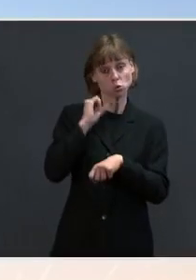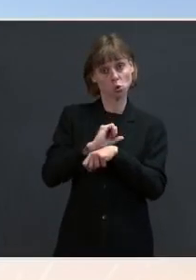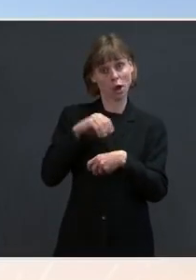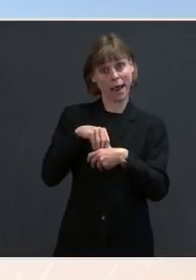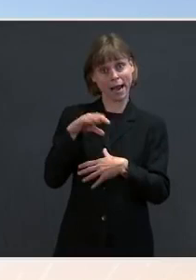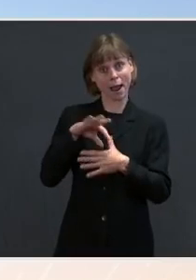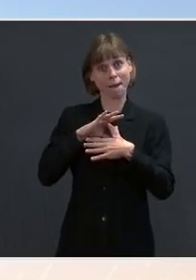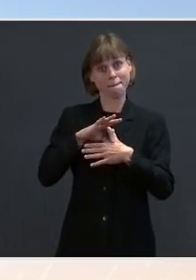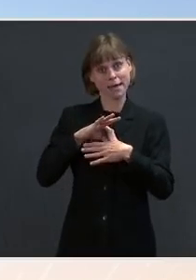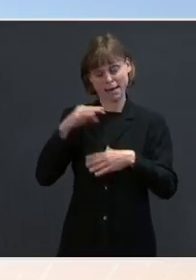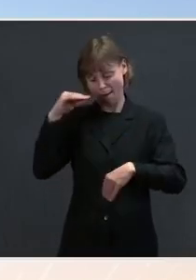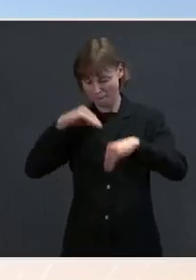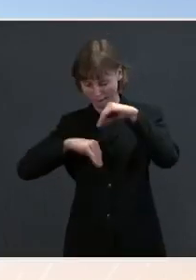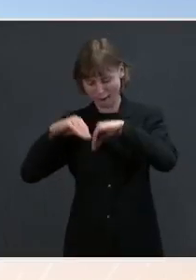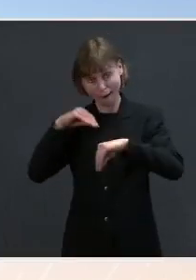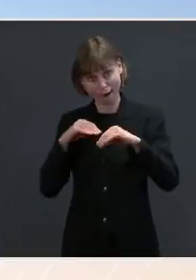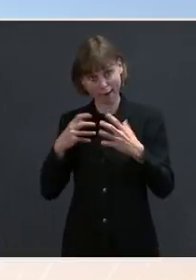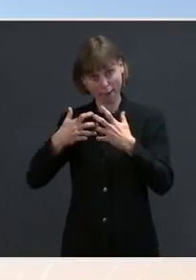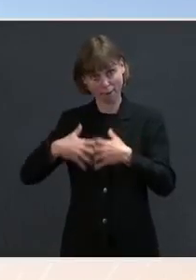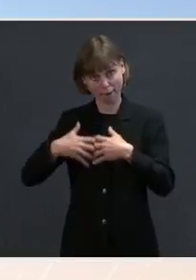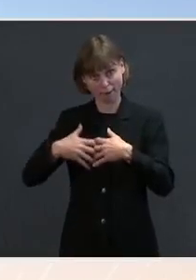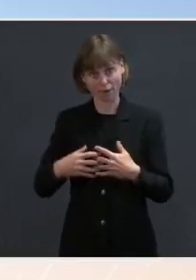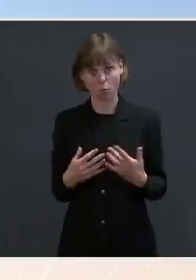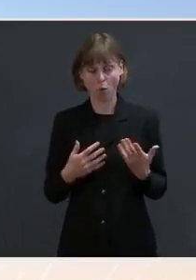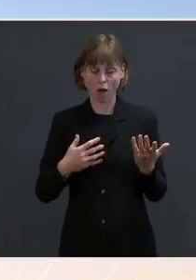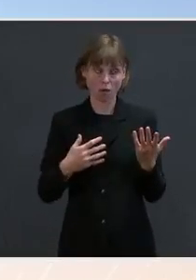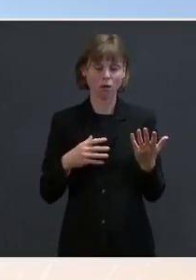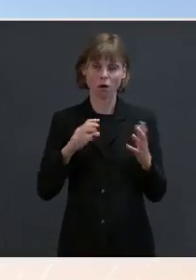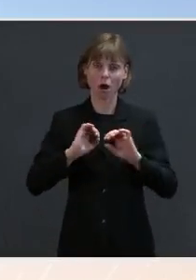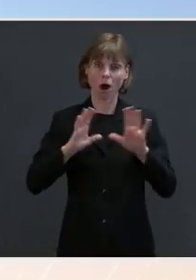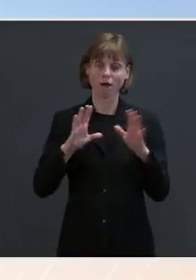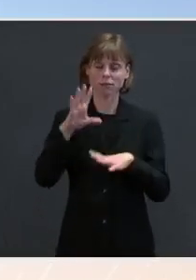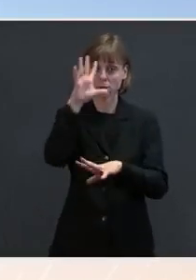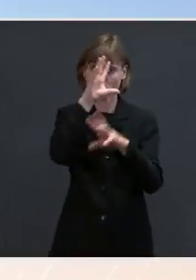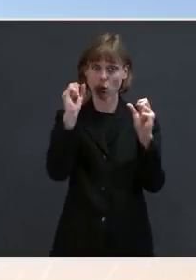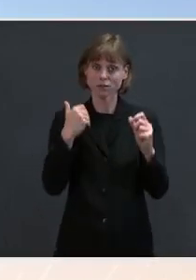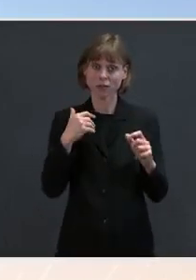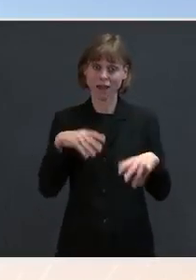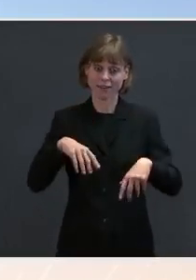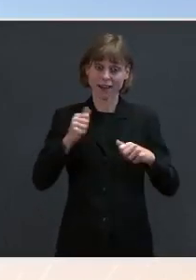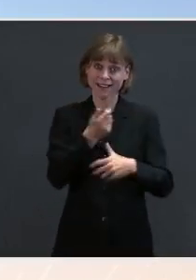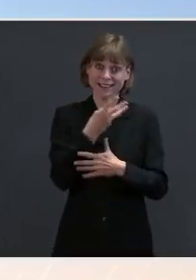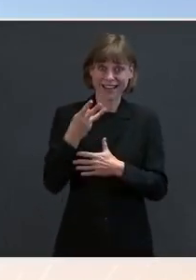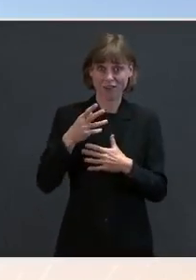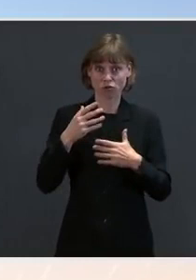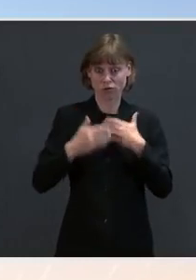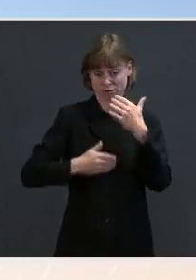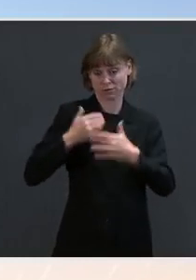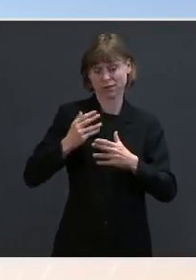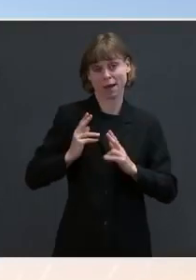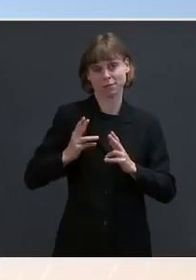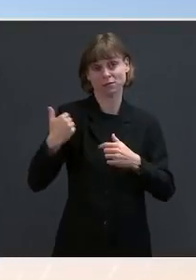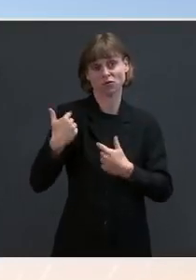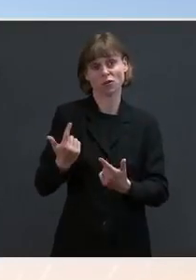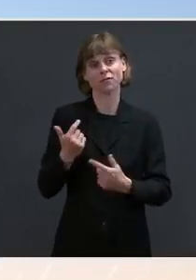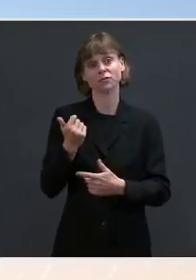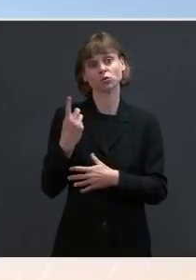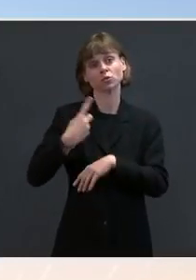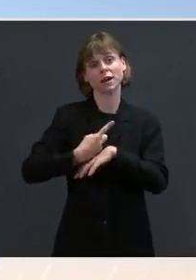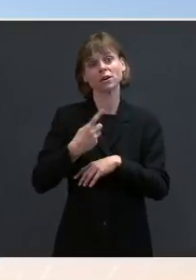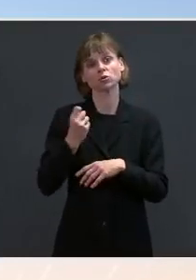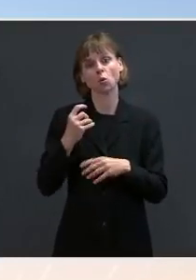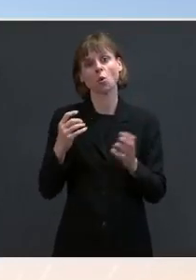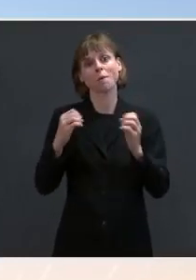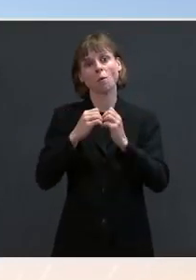Well, look, certainly the president has taken a number of steps over the last couple of days to expedite the availability and the access of vaccines